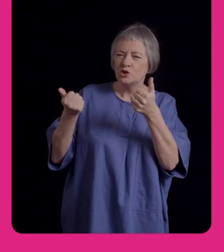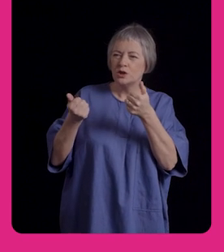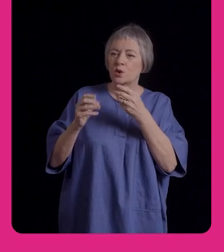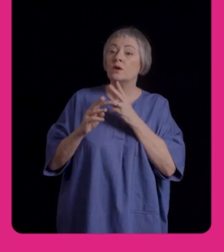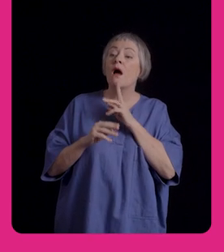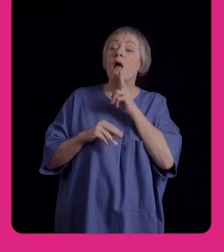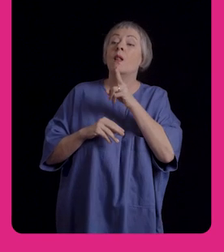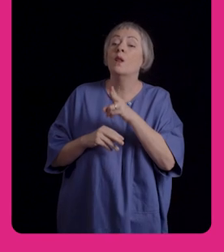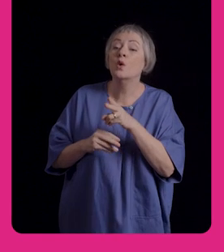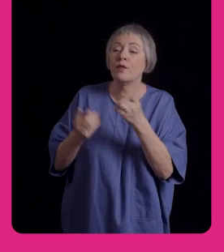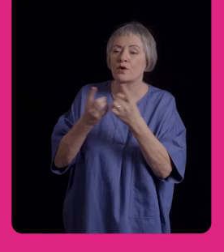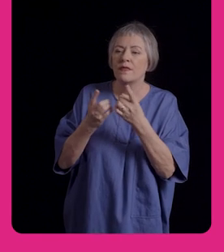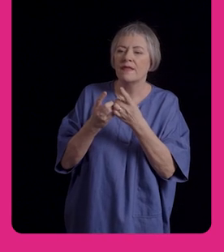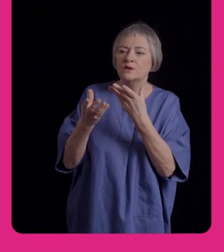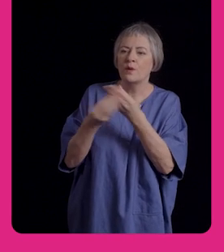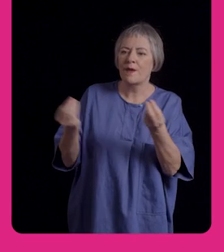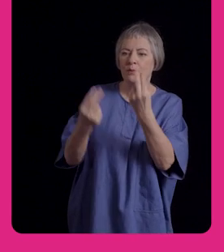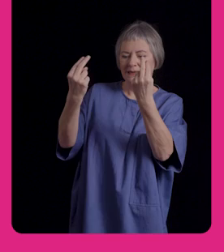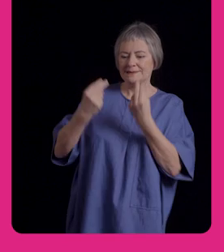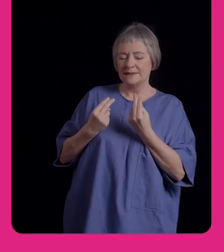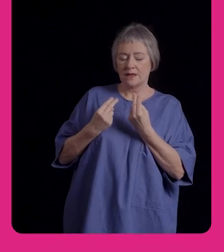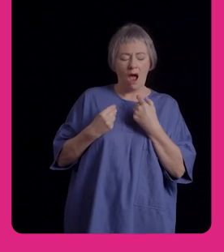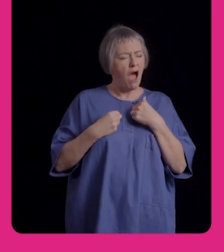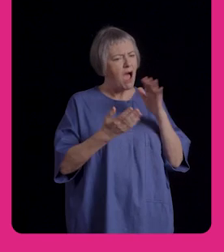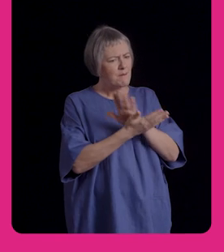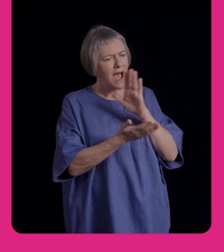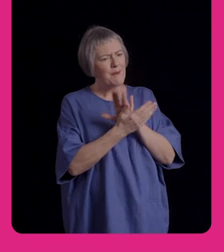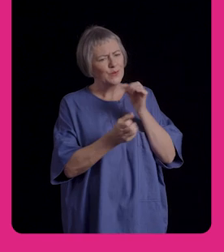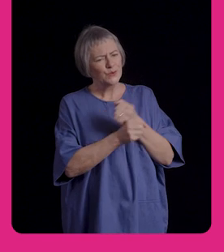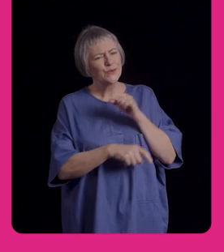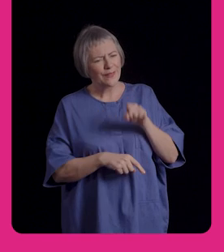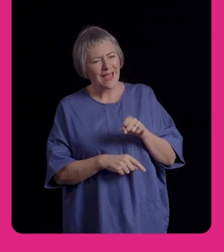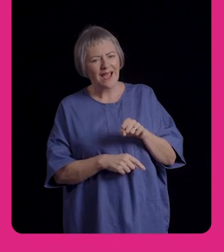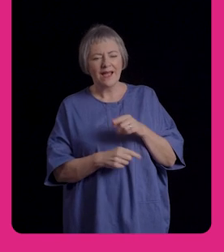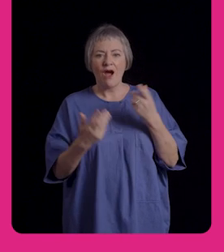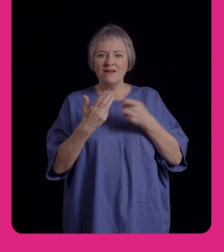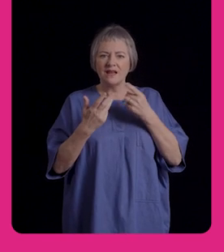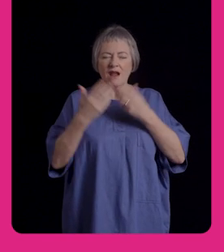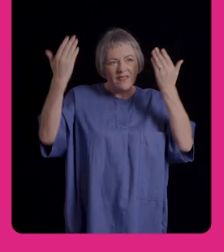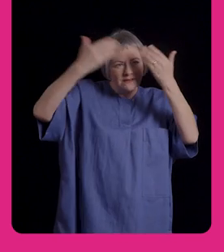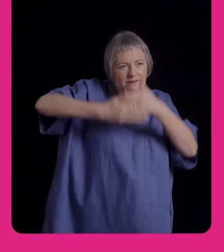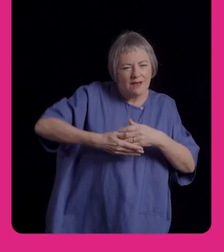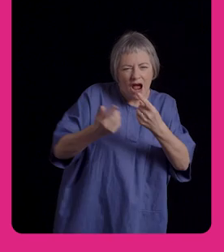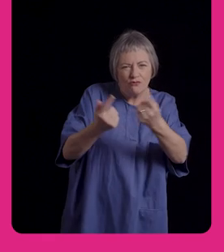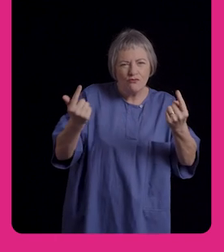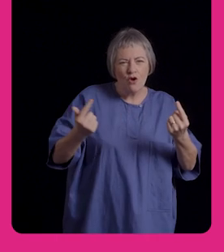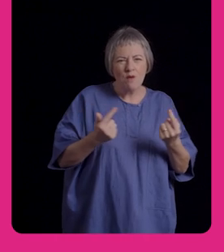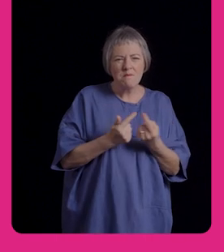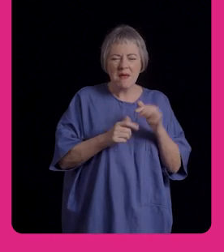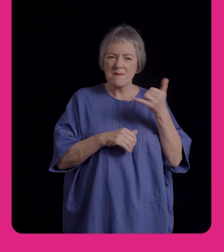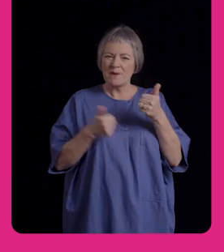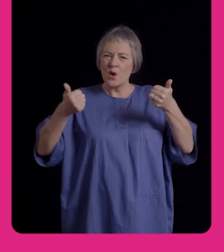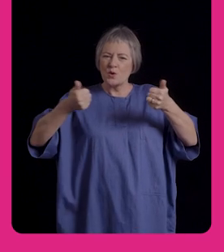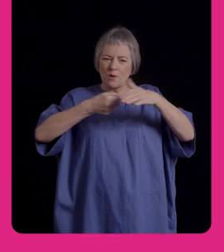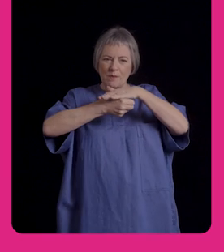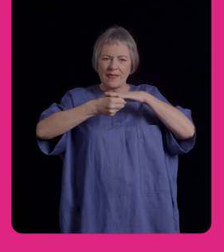things without being seen. Hmm. Yeah. I'm happy to do this. There's like, it's another really dark room. You think it might be a good